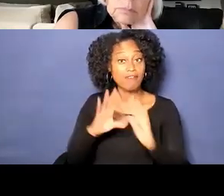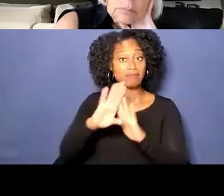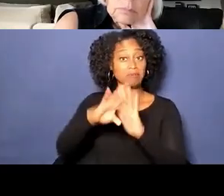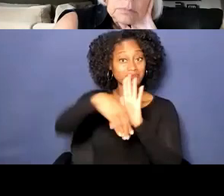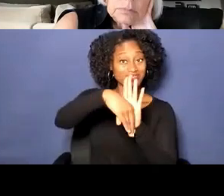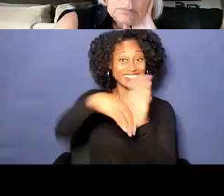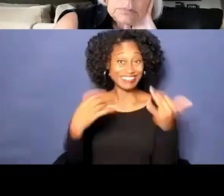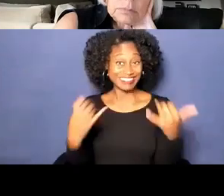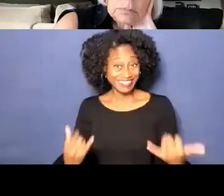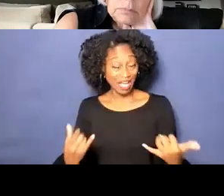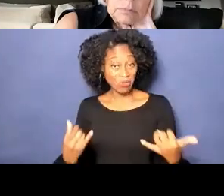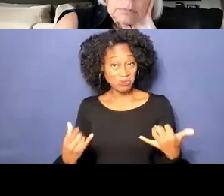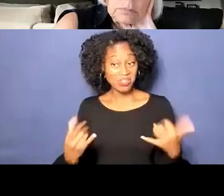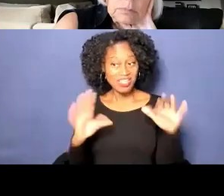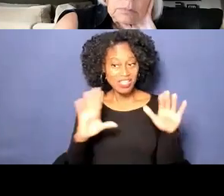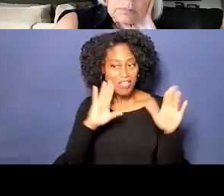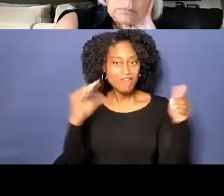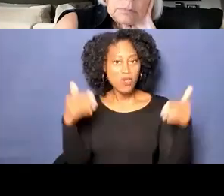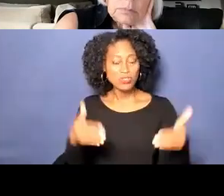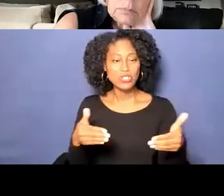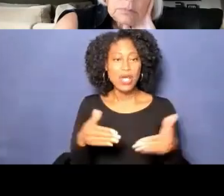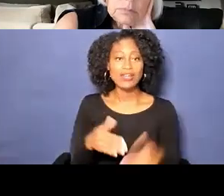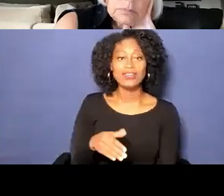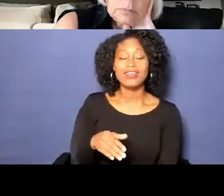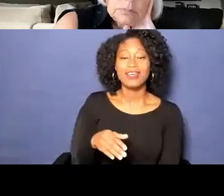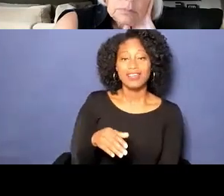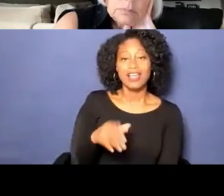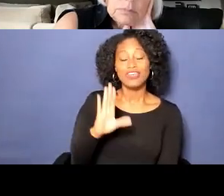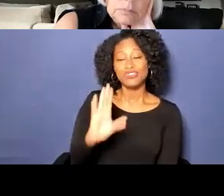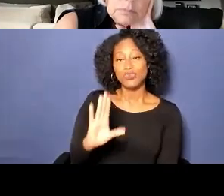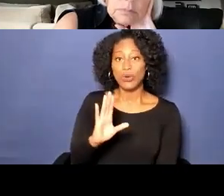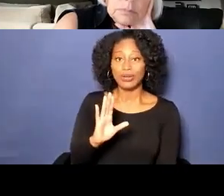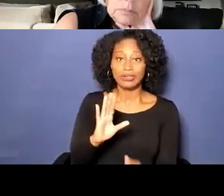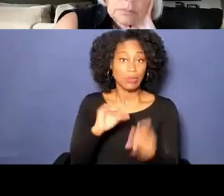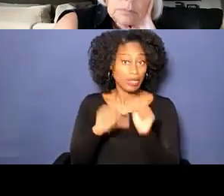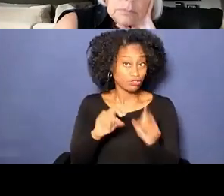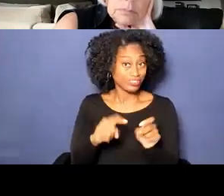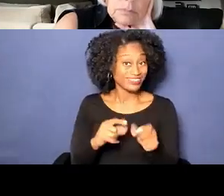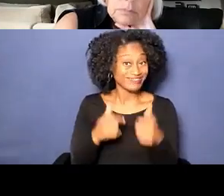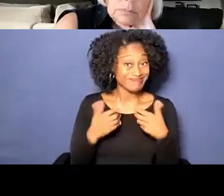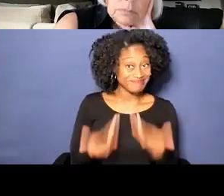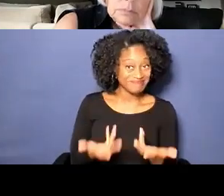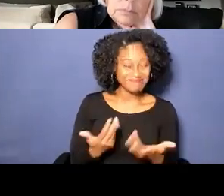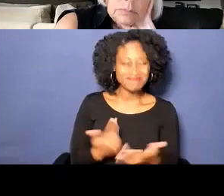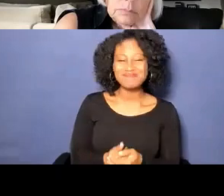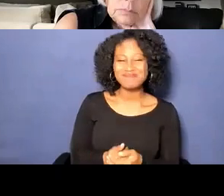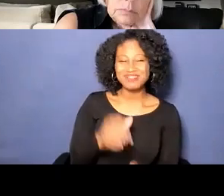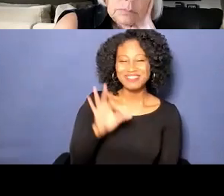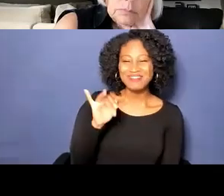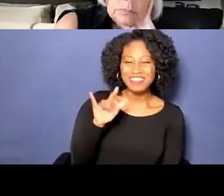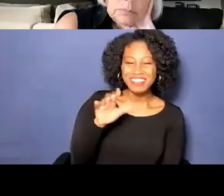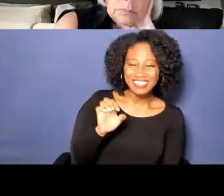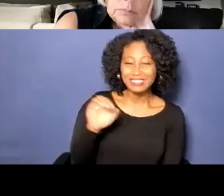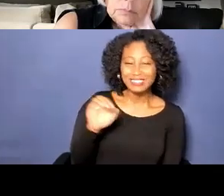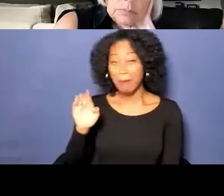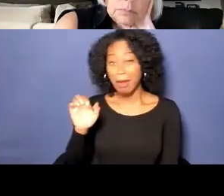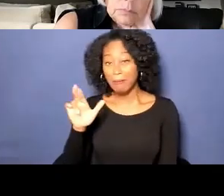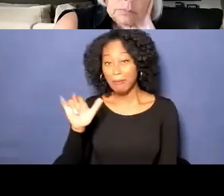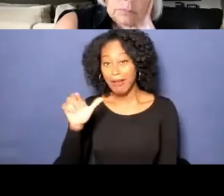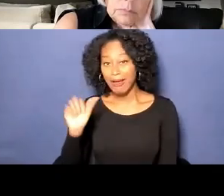hour that Felice, Barbara, and I will accept your questions. So